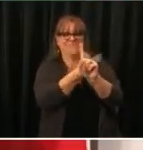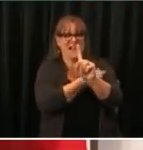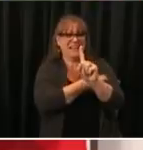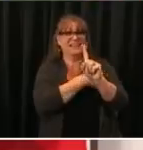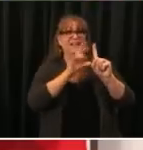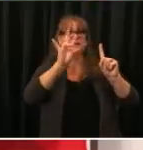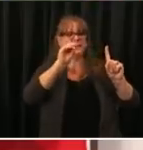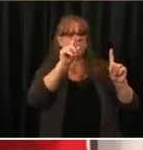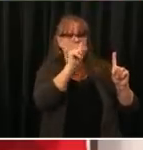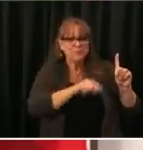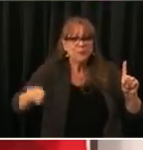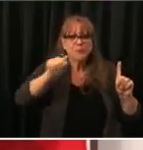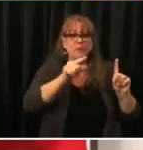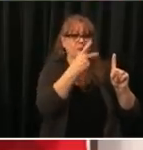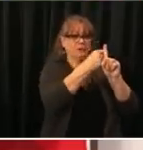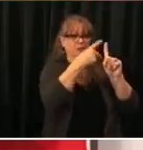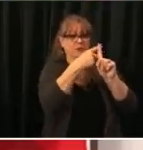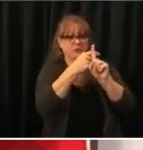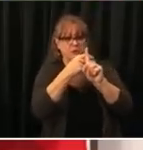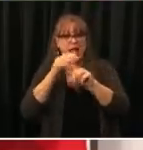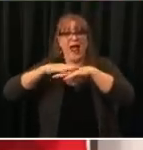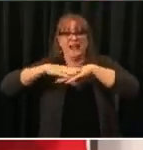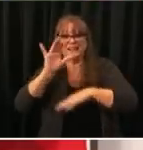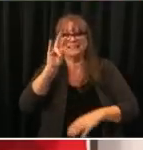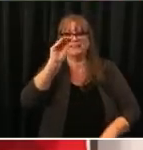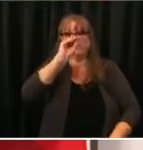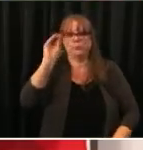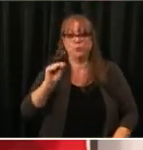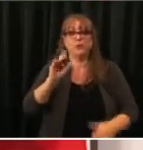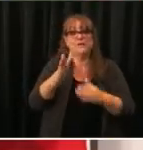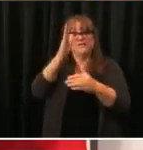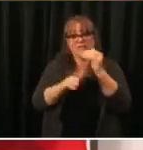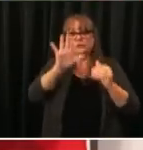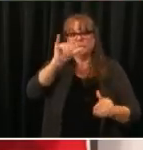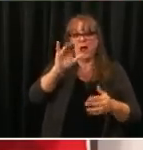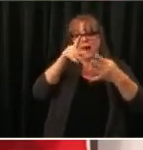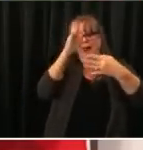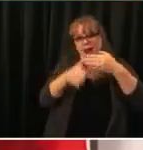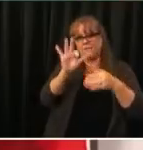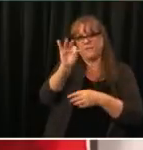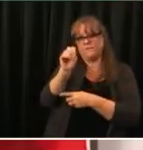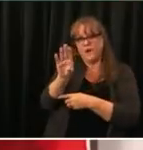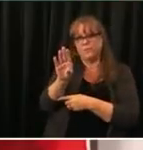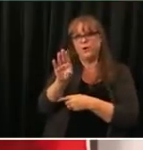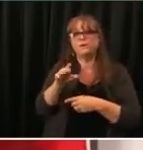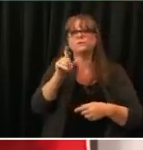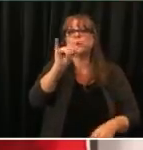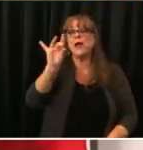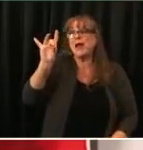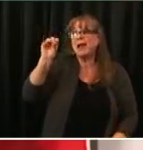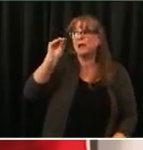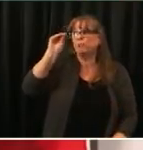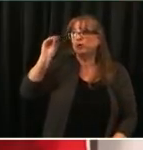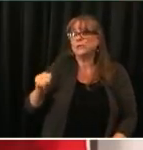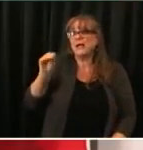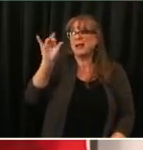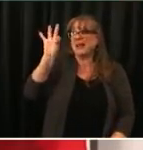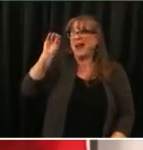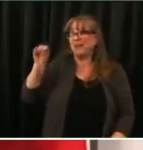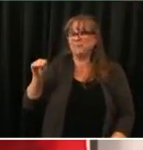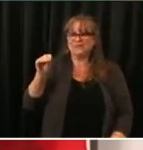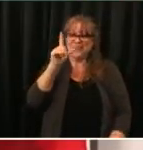want it, especially among that age group. I'm hopeful that 80-90% of people age 70 and up will want it and have the opportunity to get the